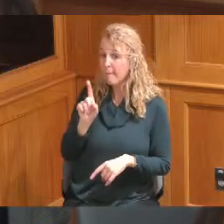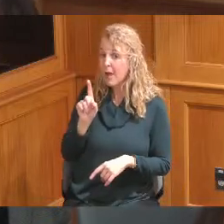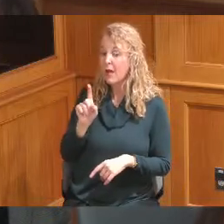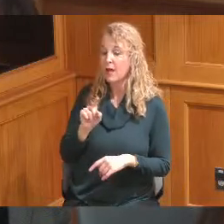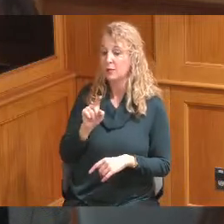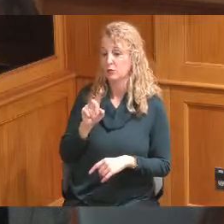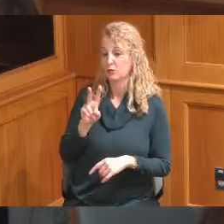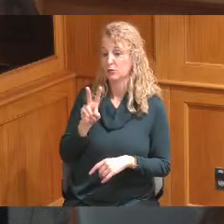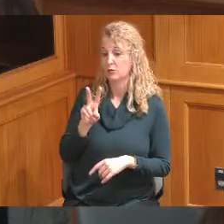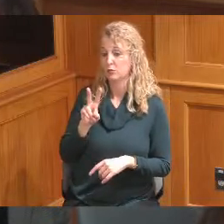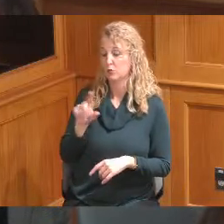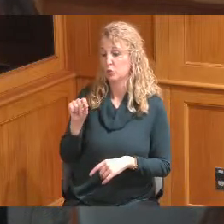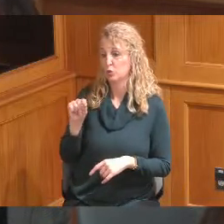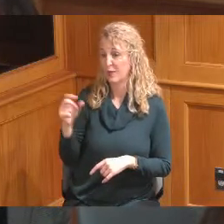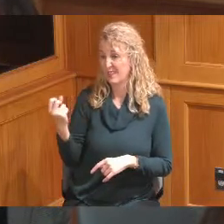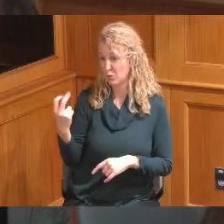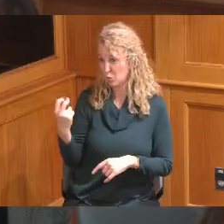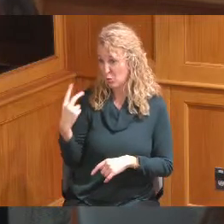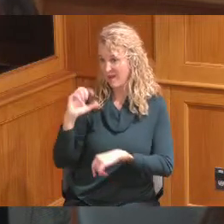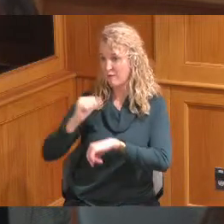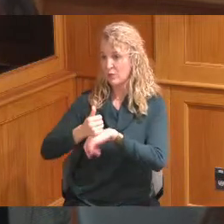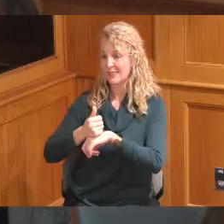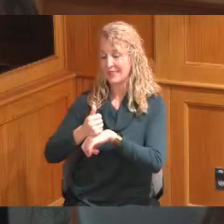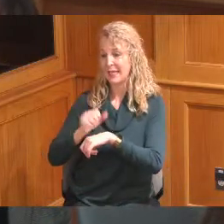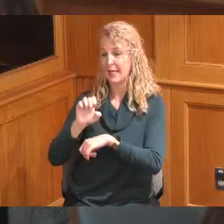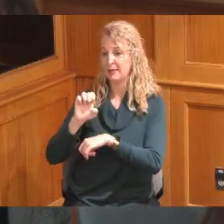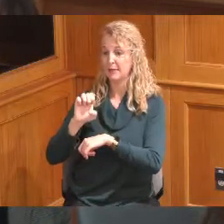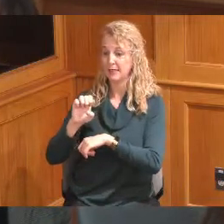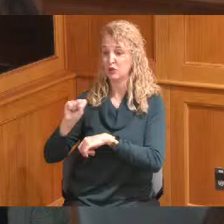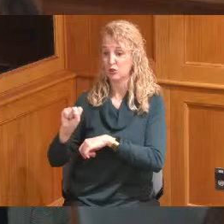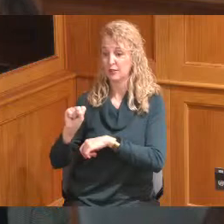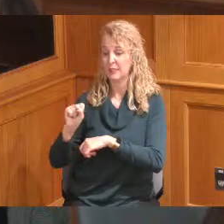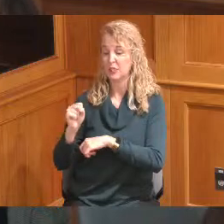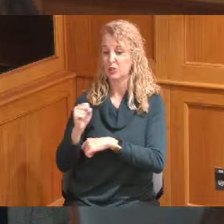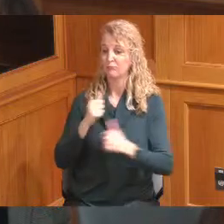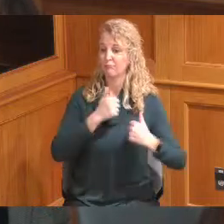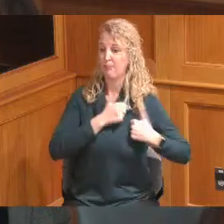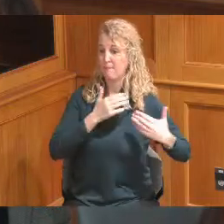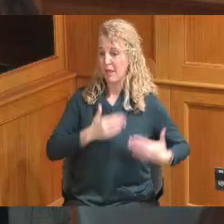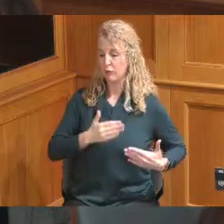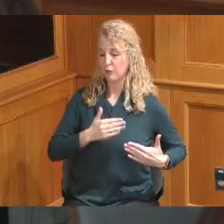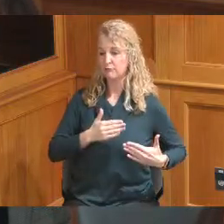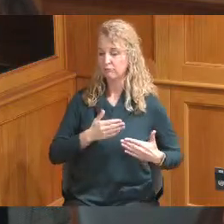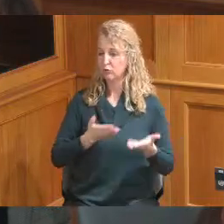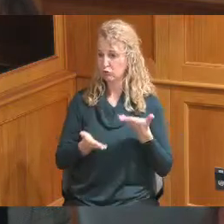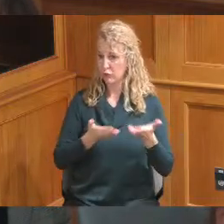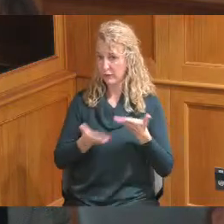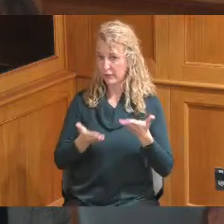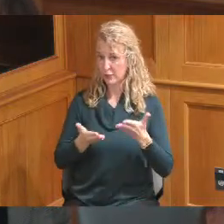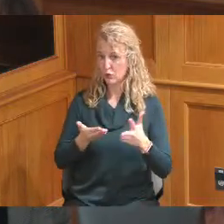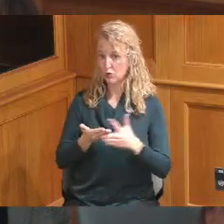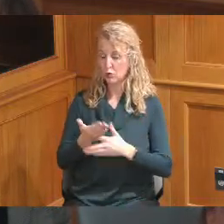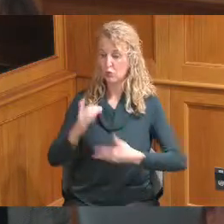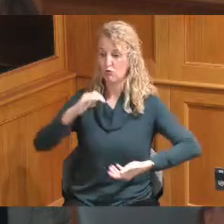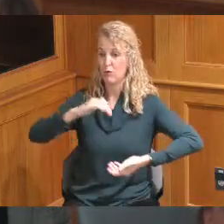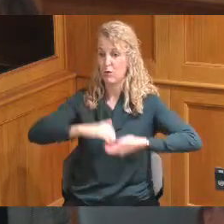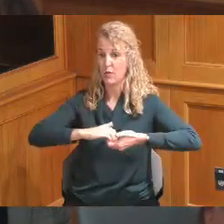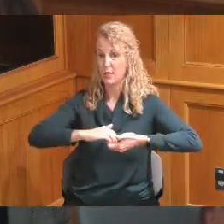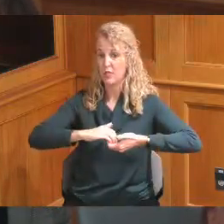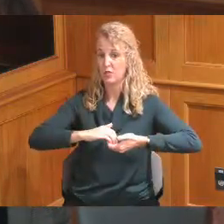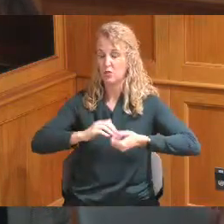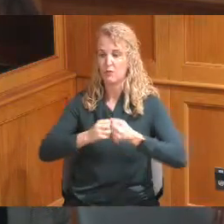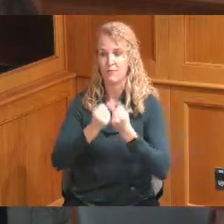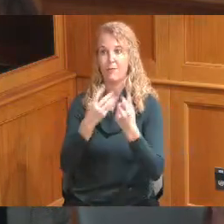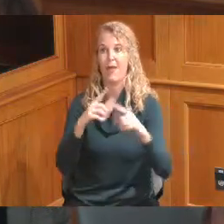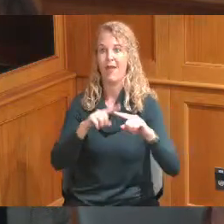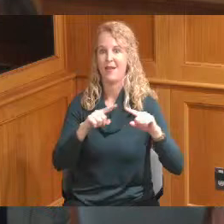in 2012, we created the Easter Seals Redwood Military and Veteran Services. That was created through a coalition of a bunch of